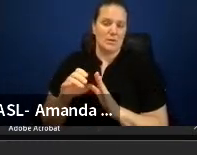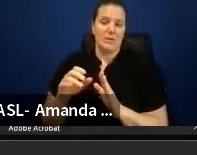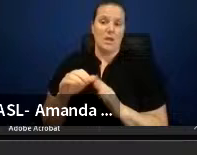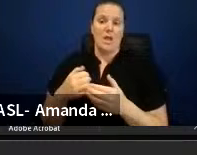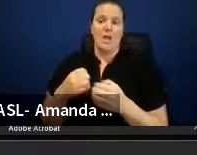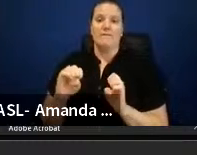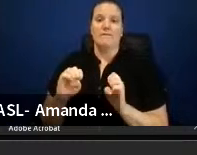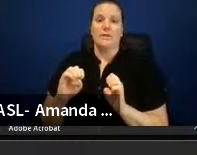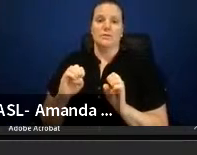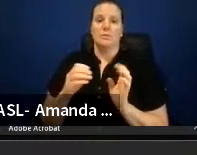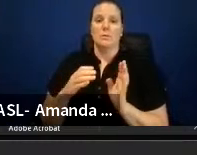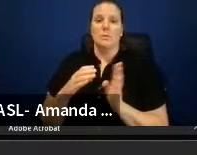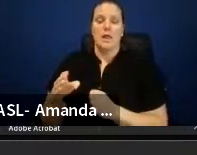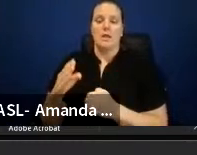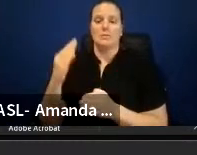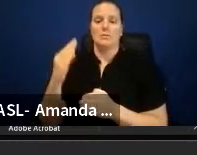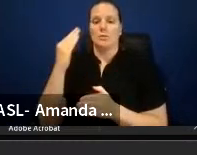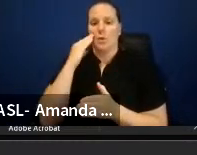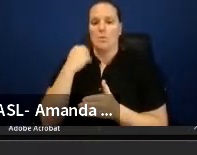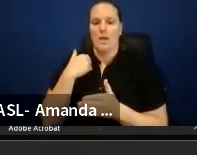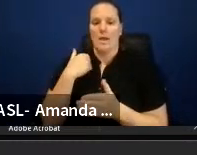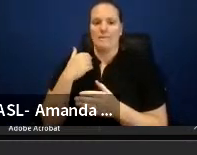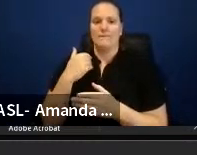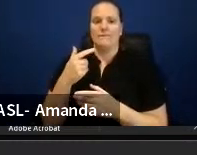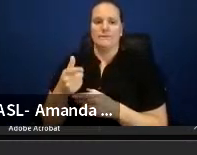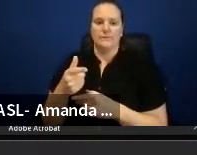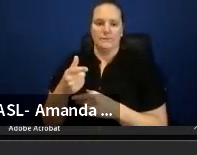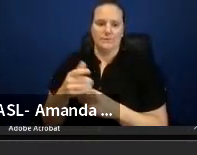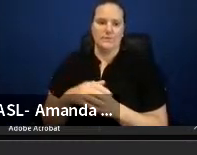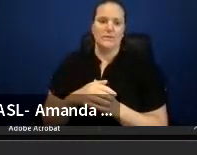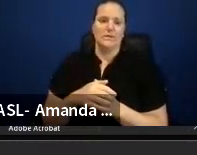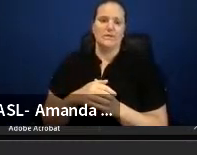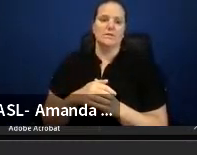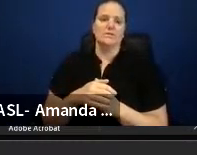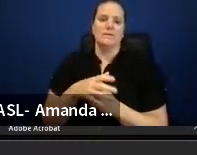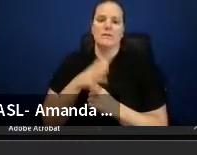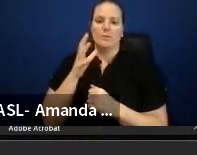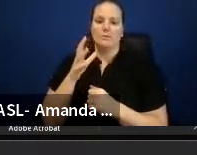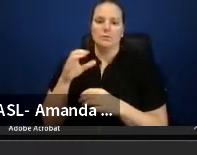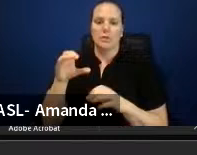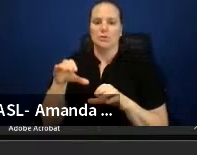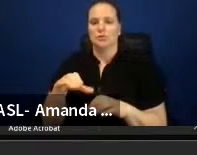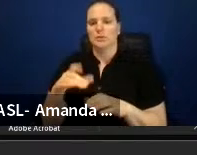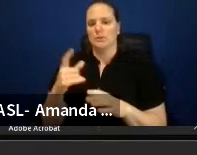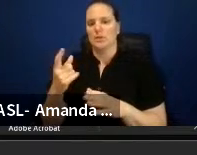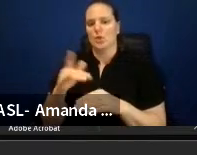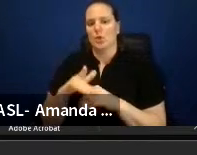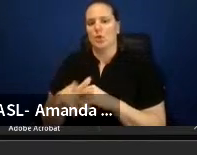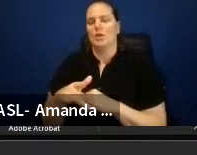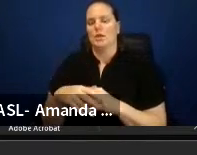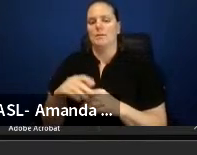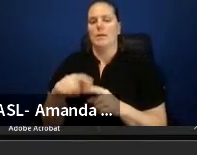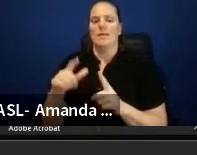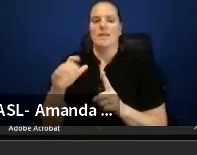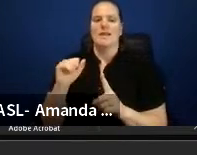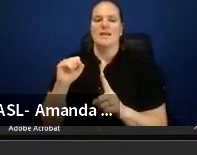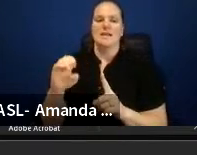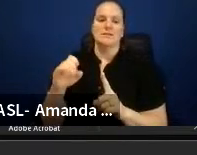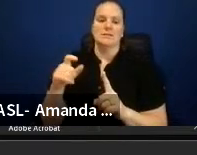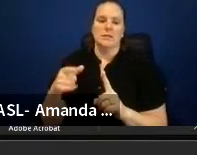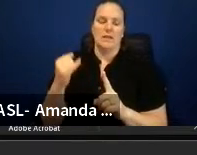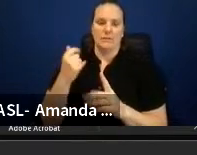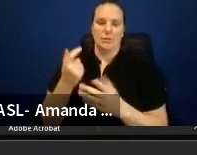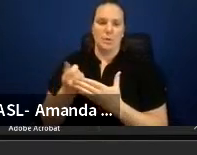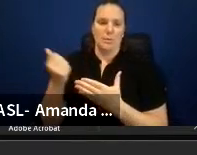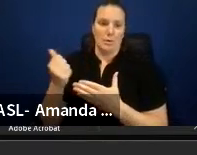of plan that we know we're going to have these harms, so let's do something early on? The case in point being, I think when you remove